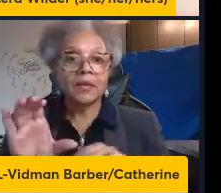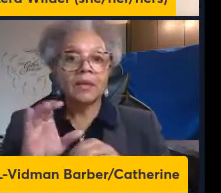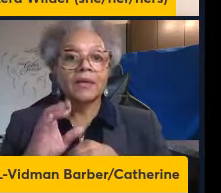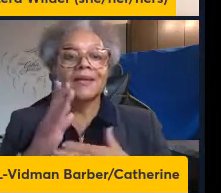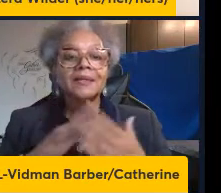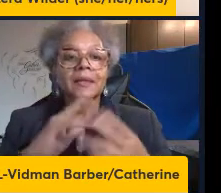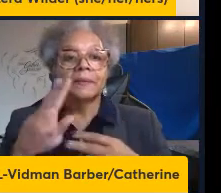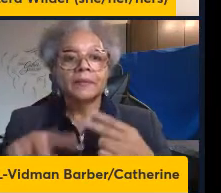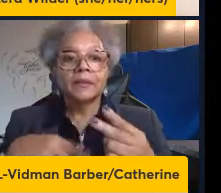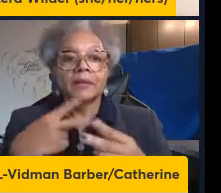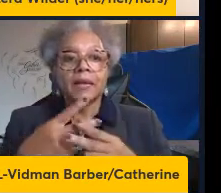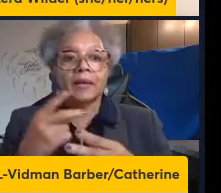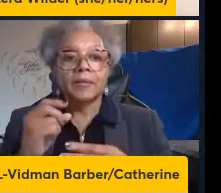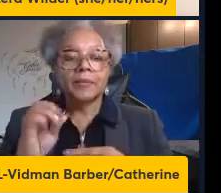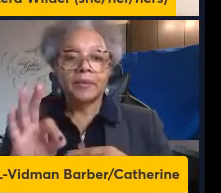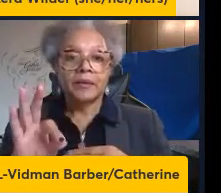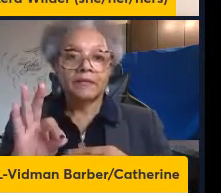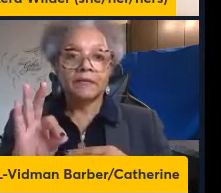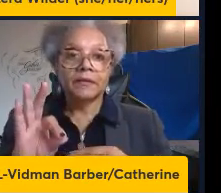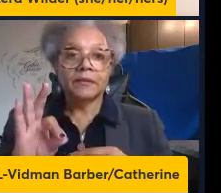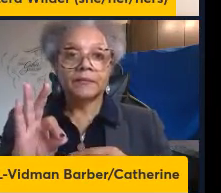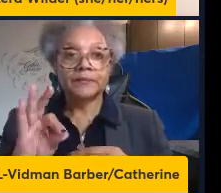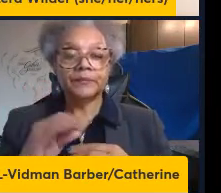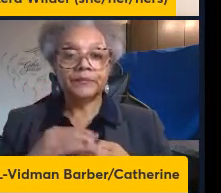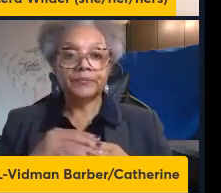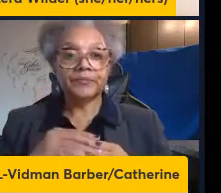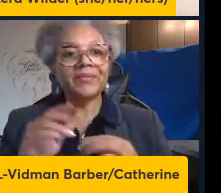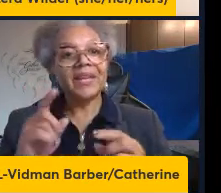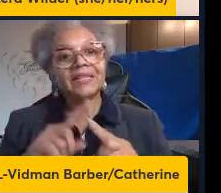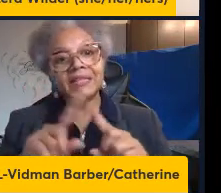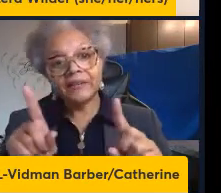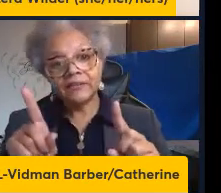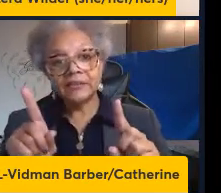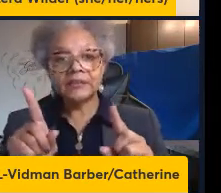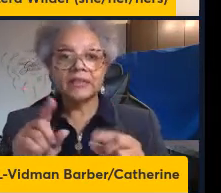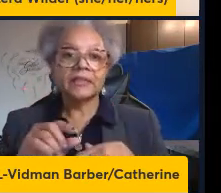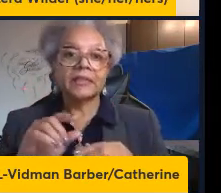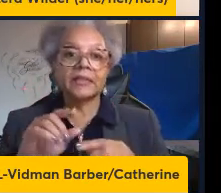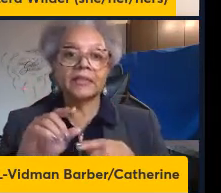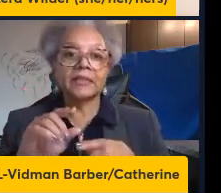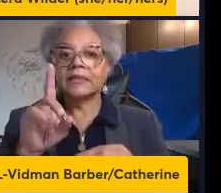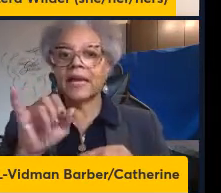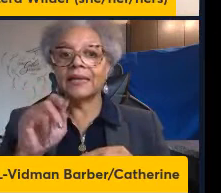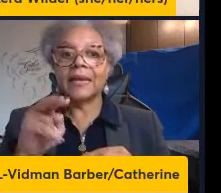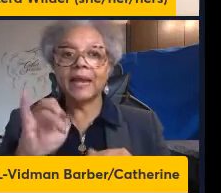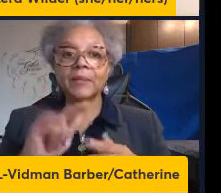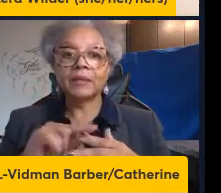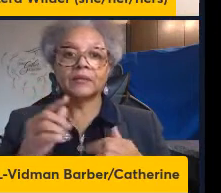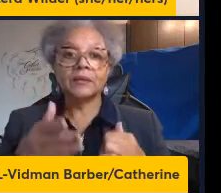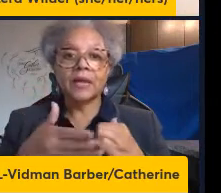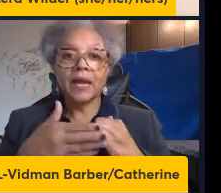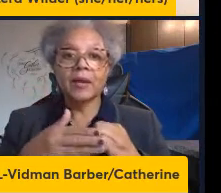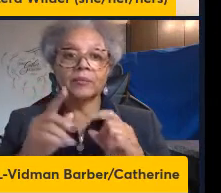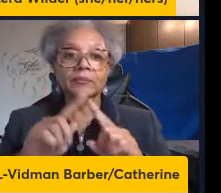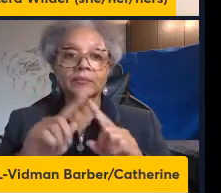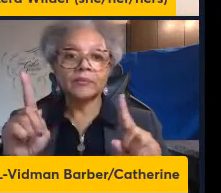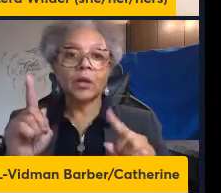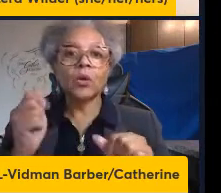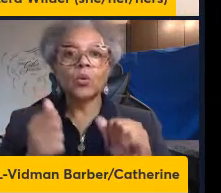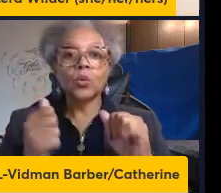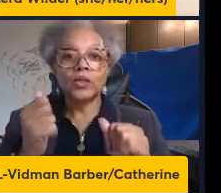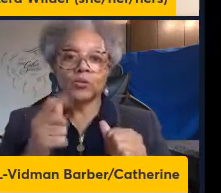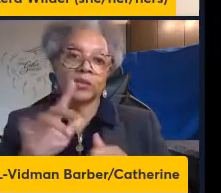type of temporal differences in temporal dynamic, which can help the cell to distinguish which ligand was